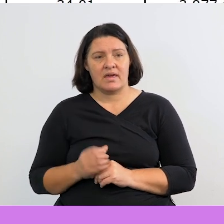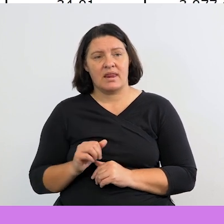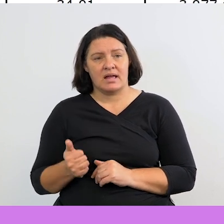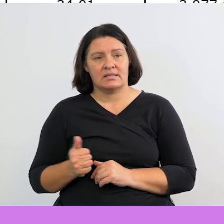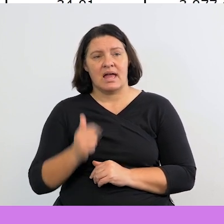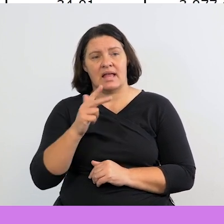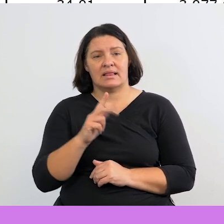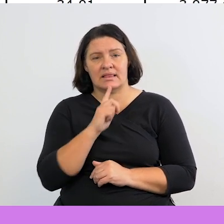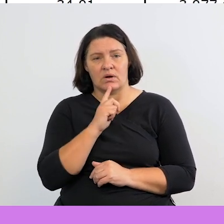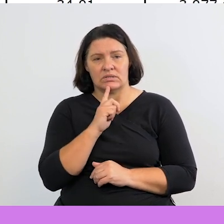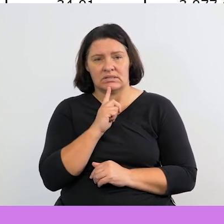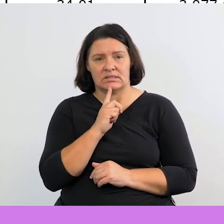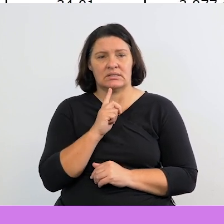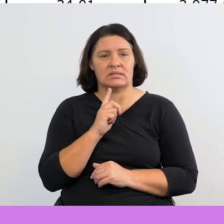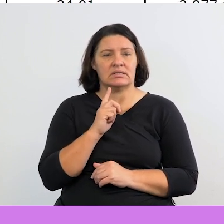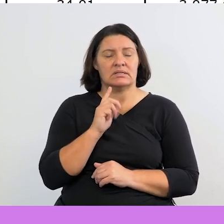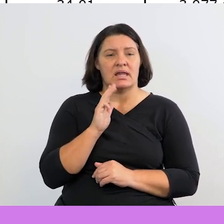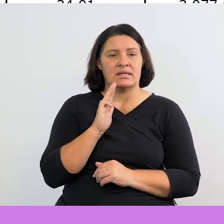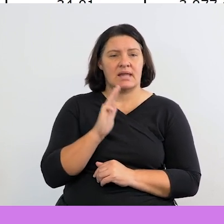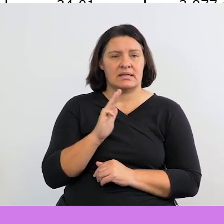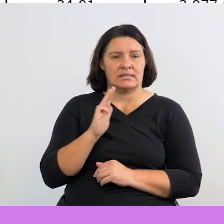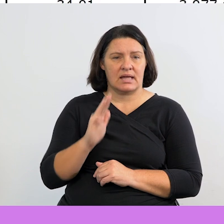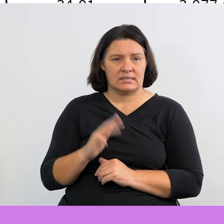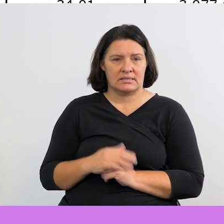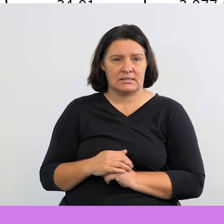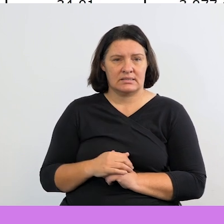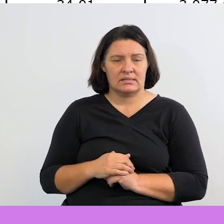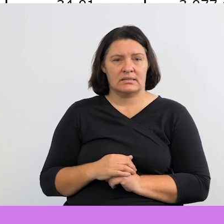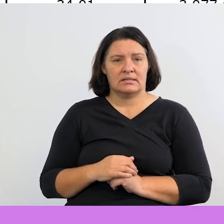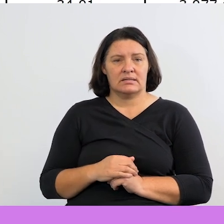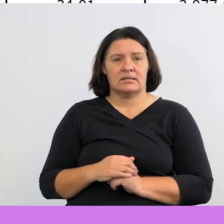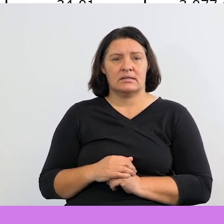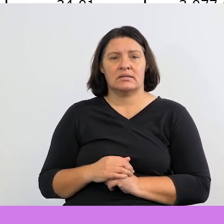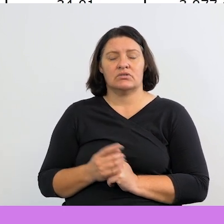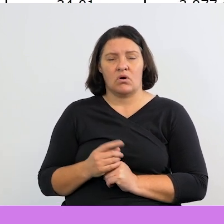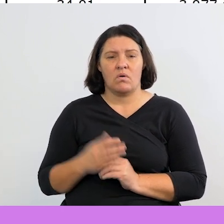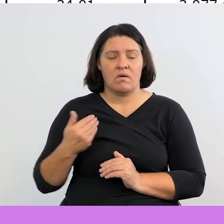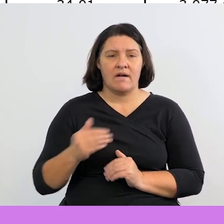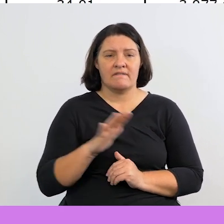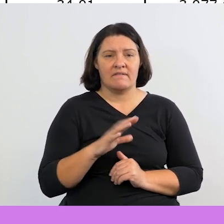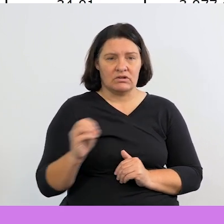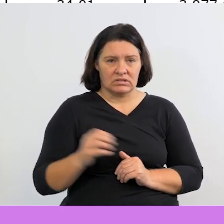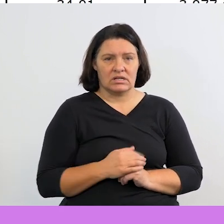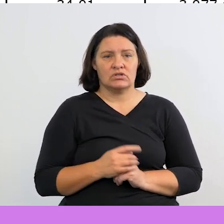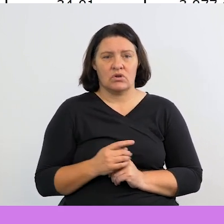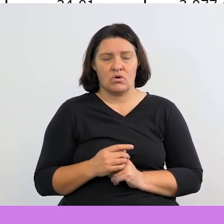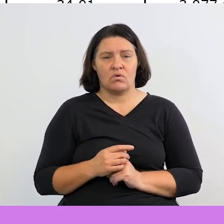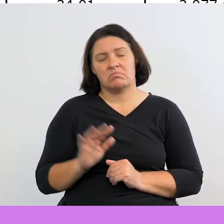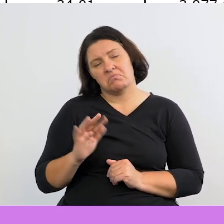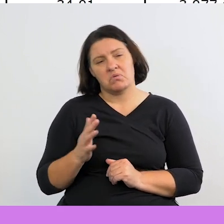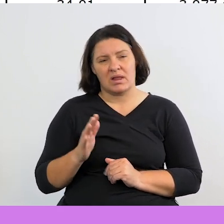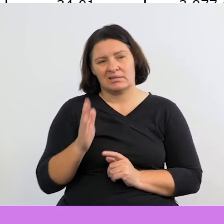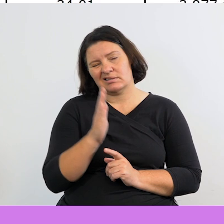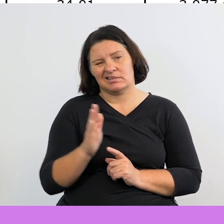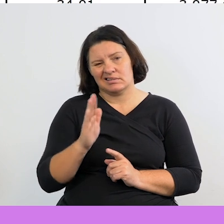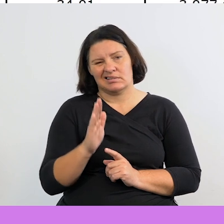we have, the next one is 8,099, almost 8,100. So remember our intervals is in 500, so I'm going to say